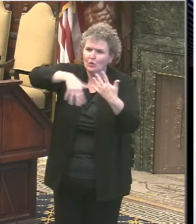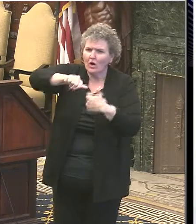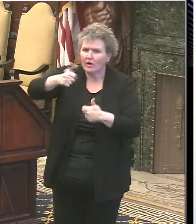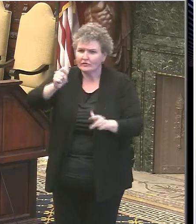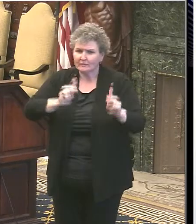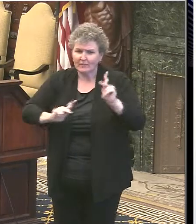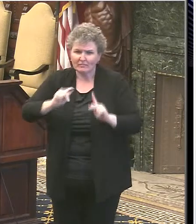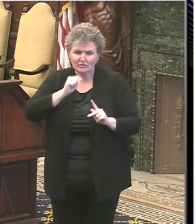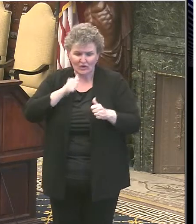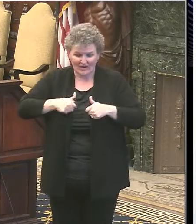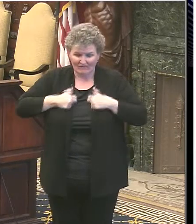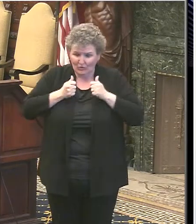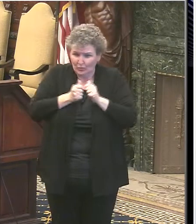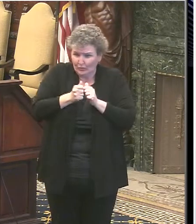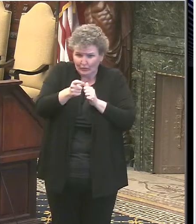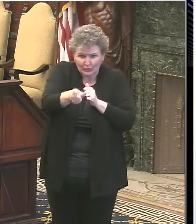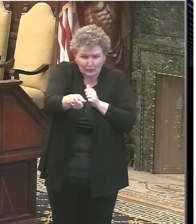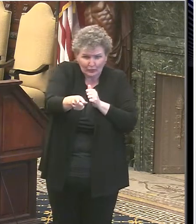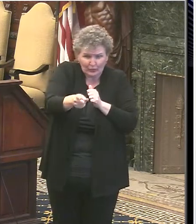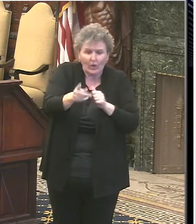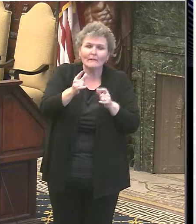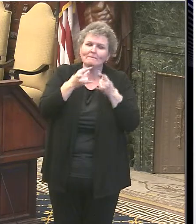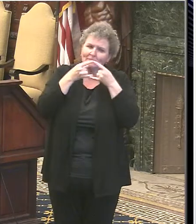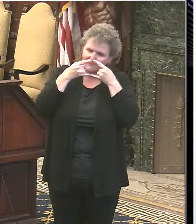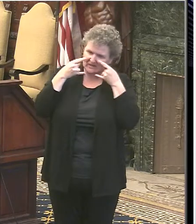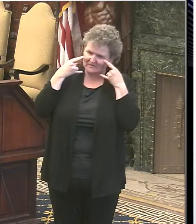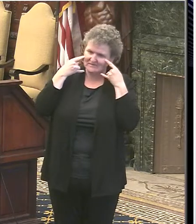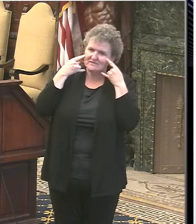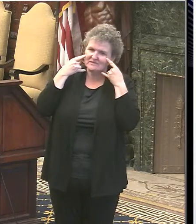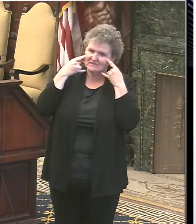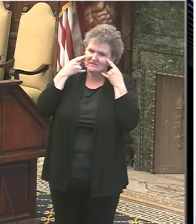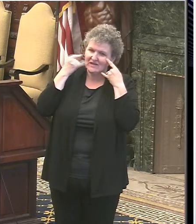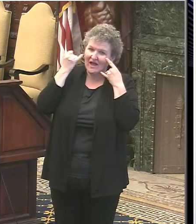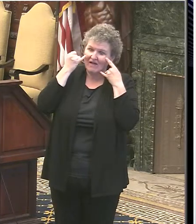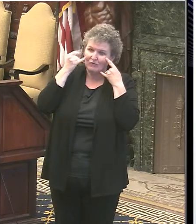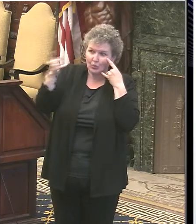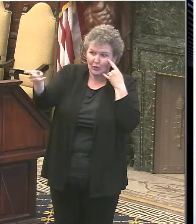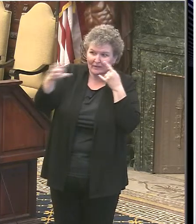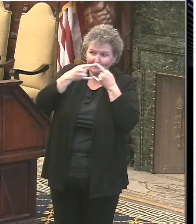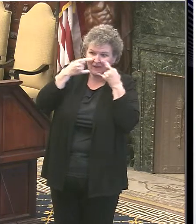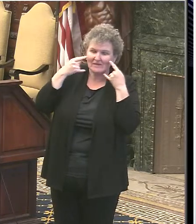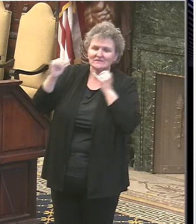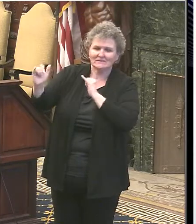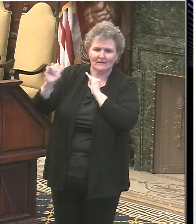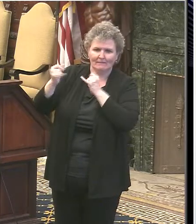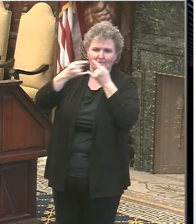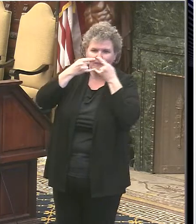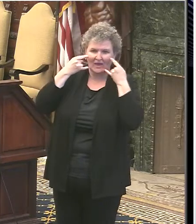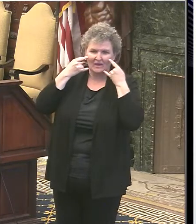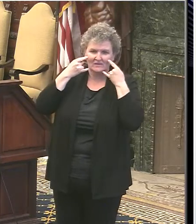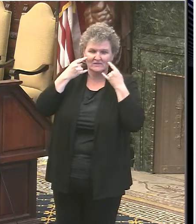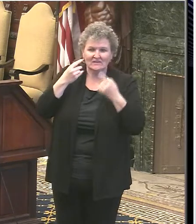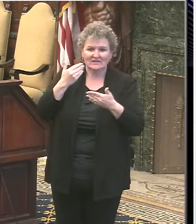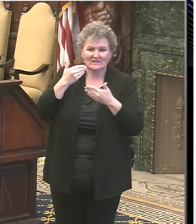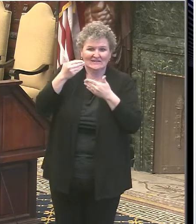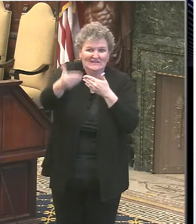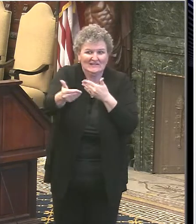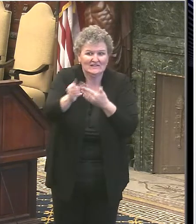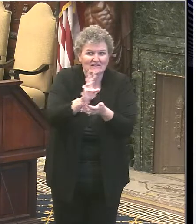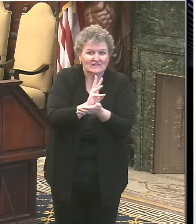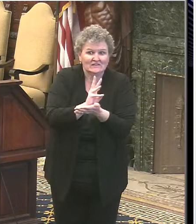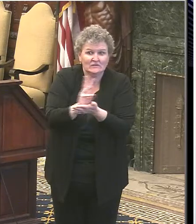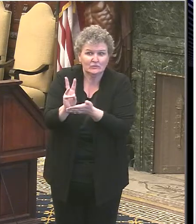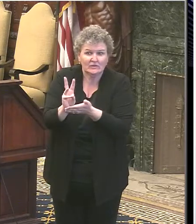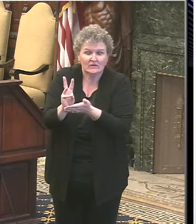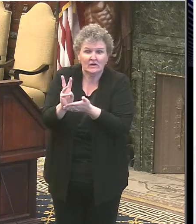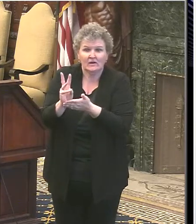member, make sure you are wearing a mask and make sure that they're wearing masks. Now, these next 6 weeks between now and the first of the year are going